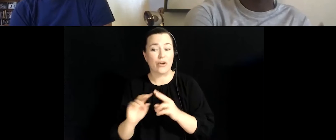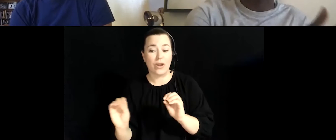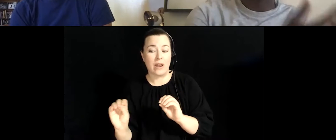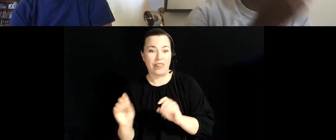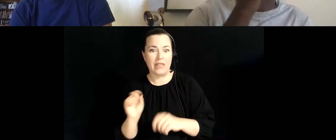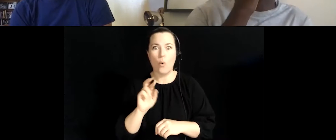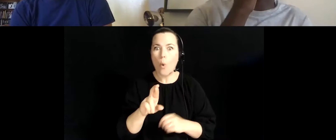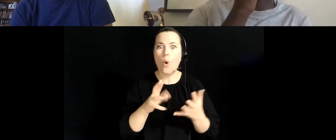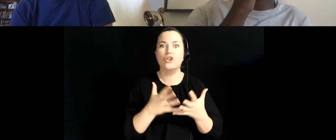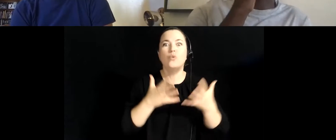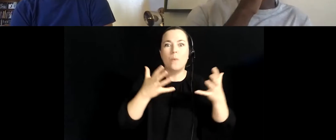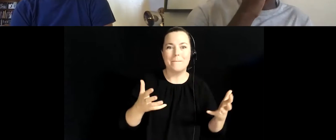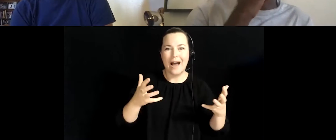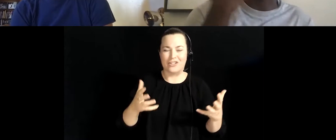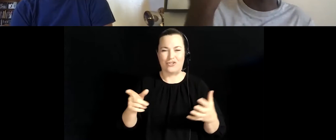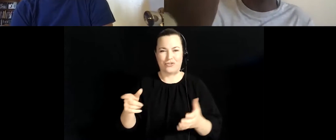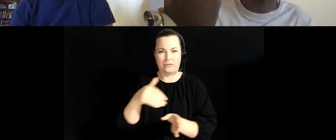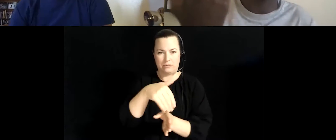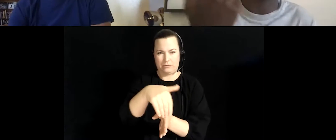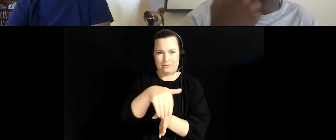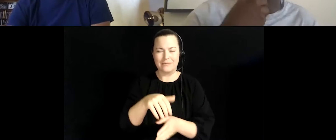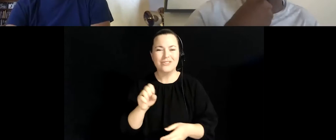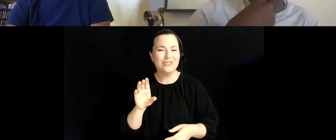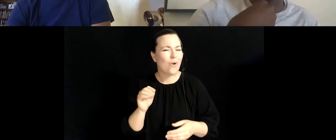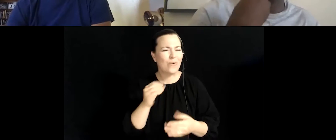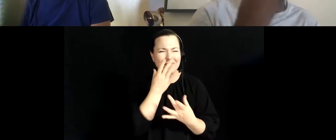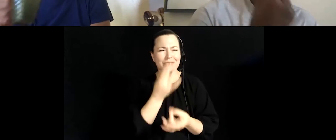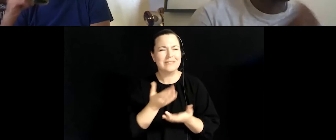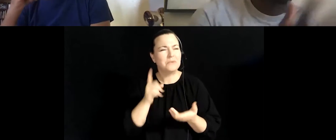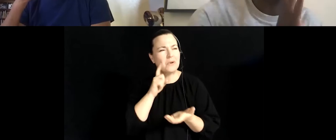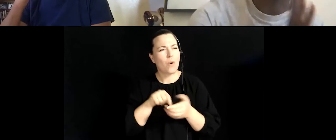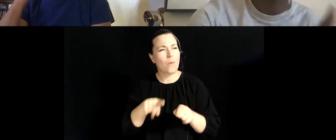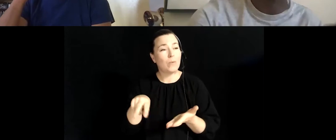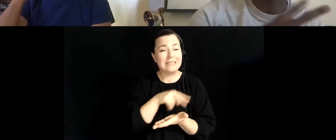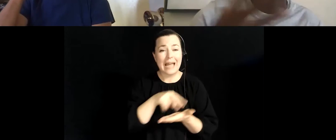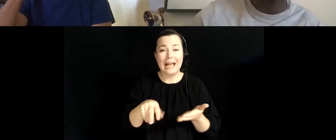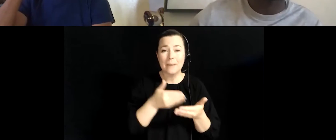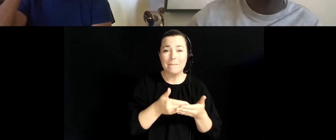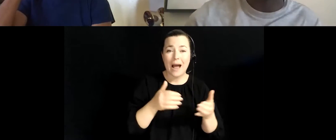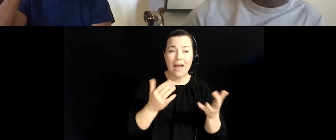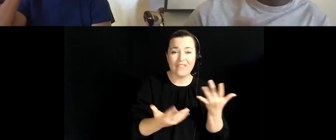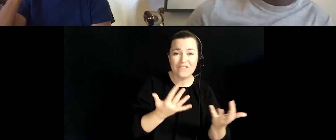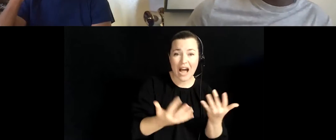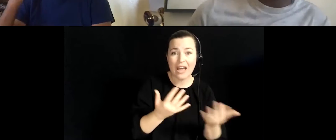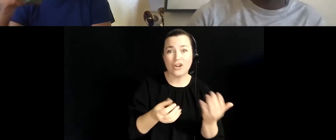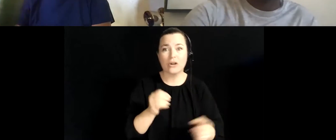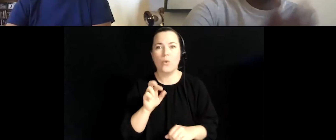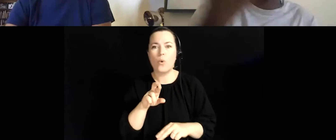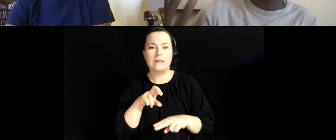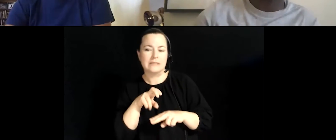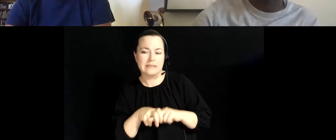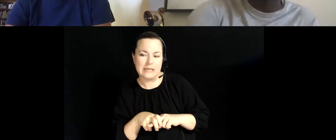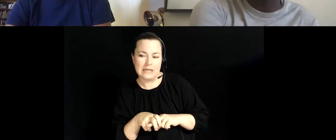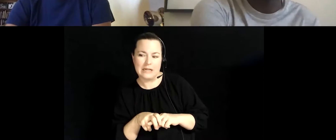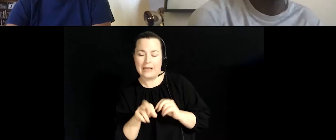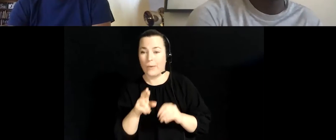dancing by the fire, or sitting down, or eating a piece of chicken was as much, or as